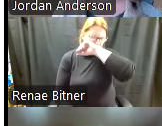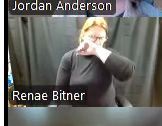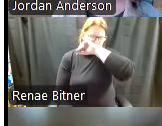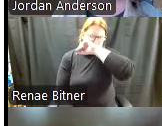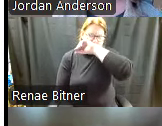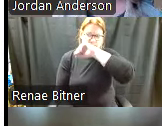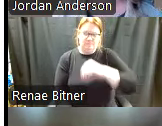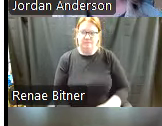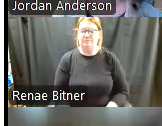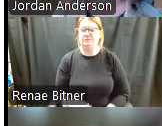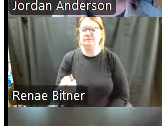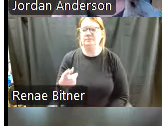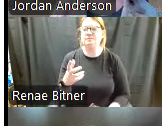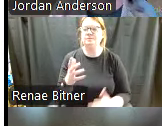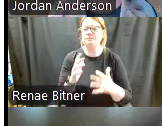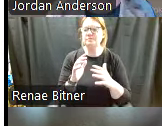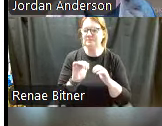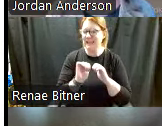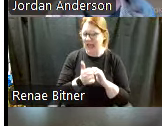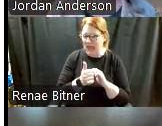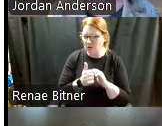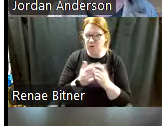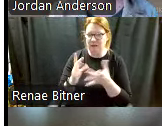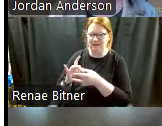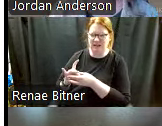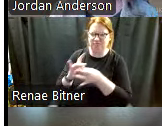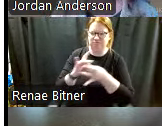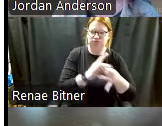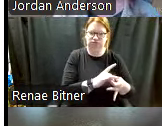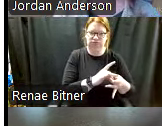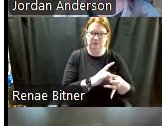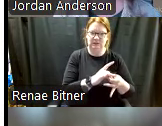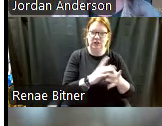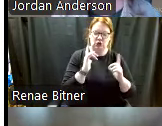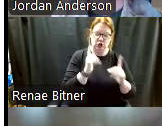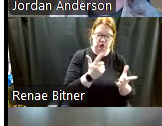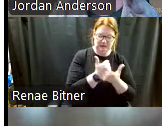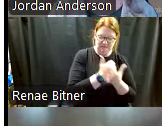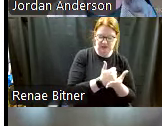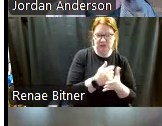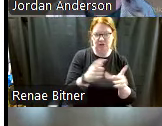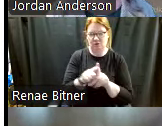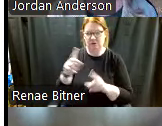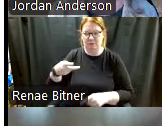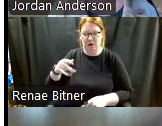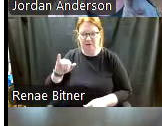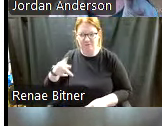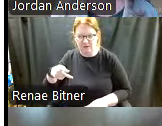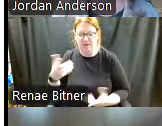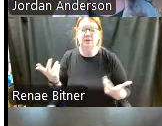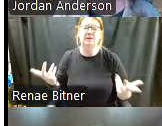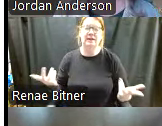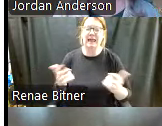So the big question is, how do we bridge early intervention and the parent-infant program? So or what are some ways?